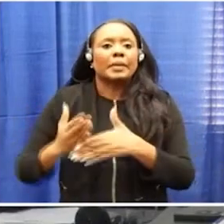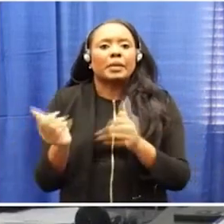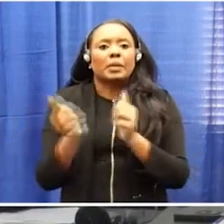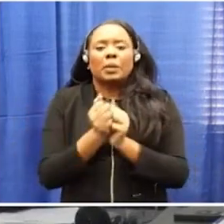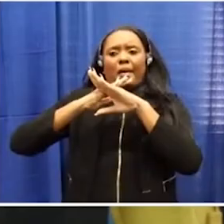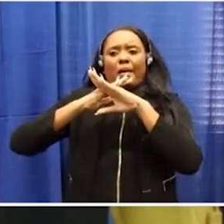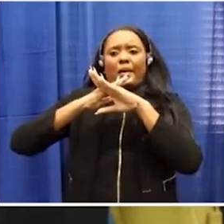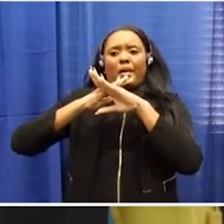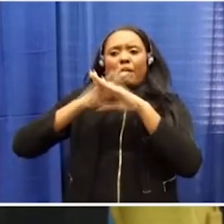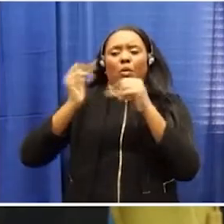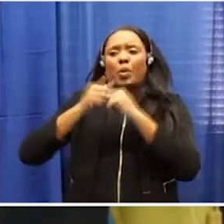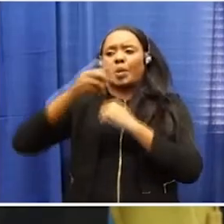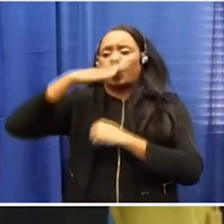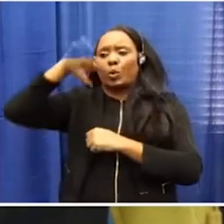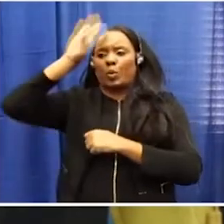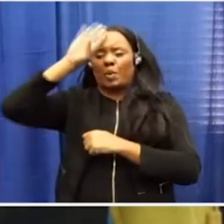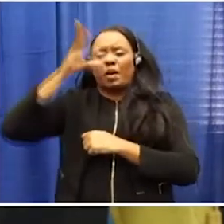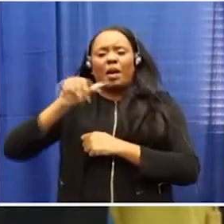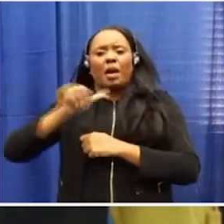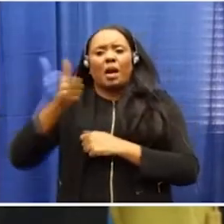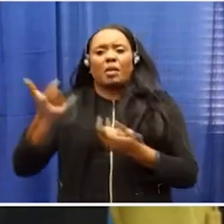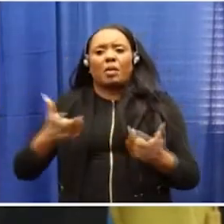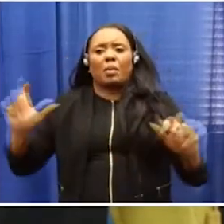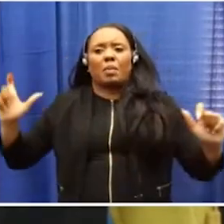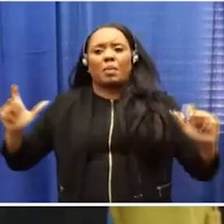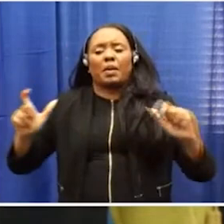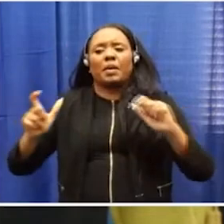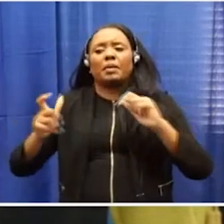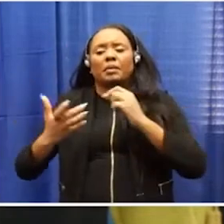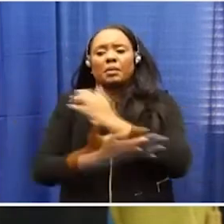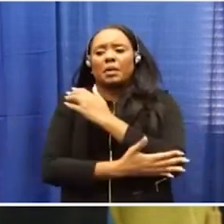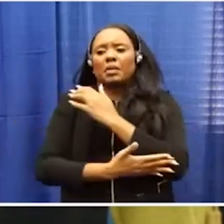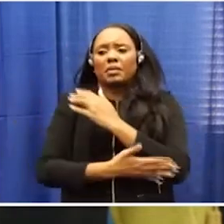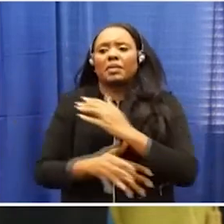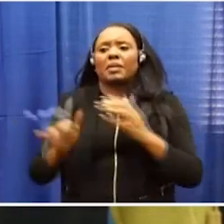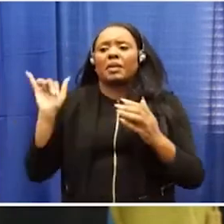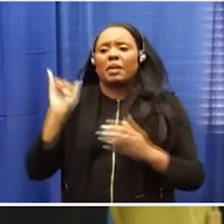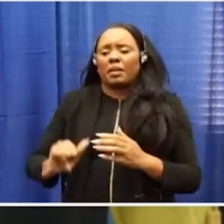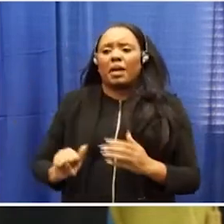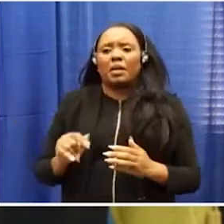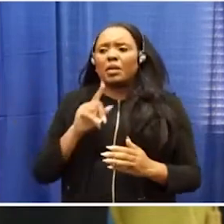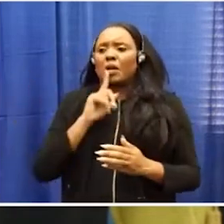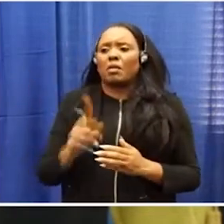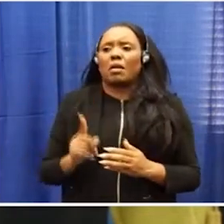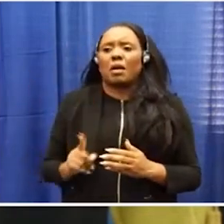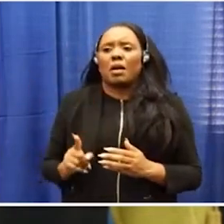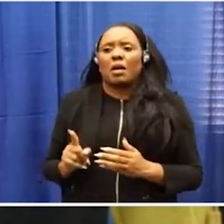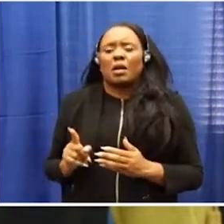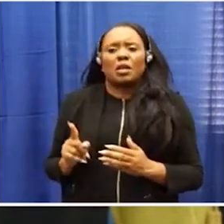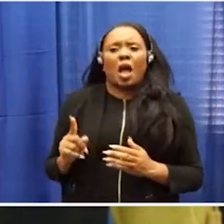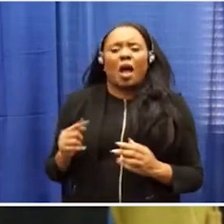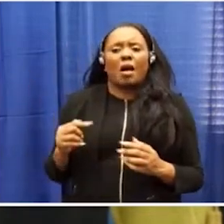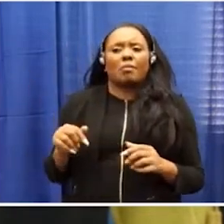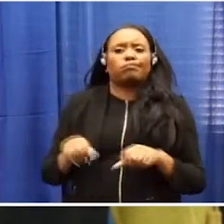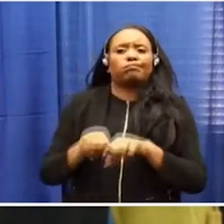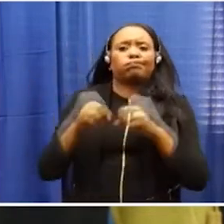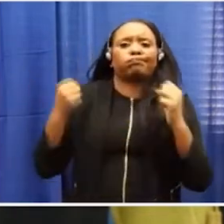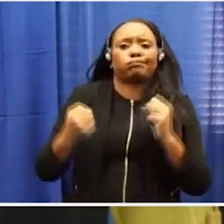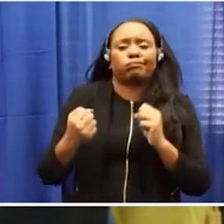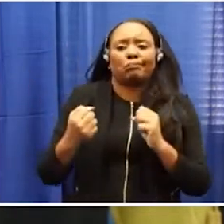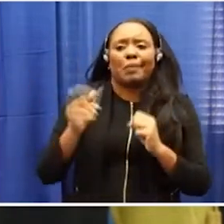is a prime example of the violation of these principles. The Caribbean community